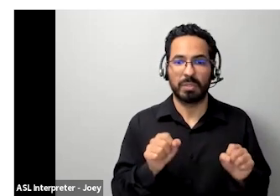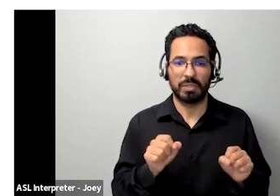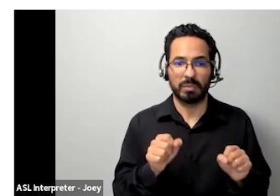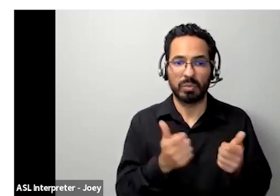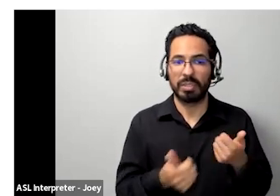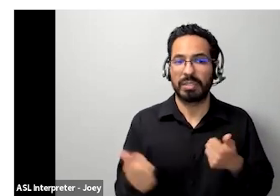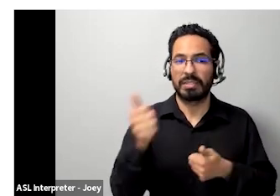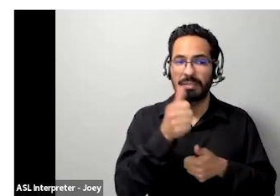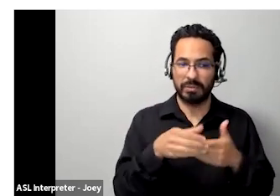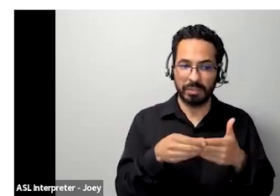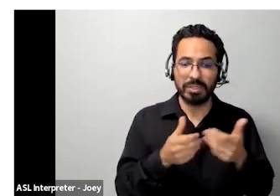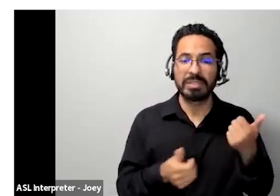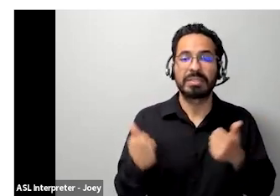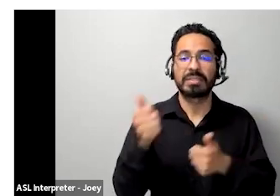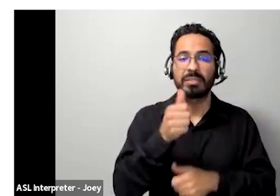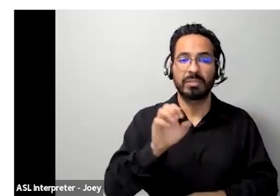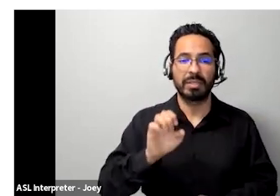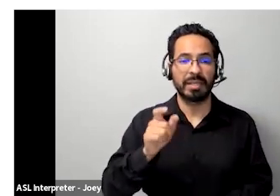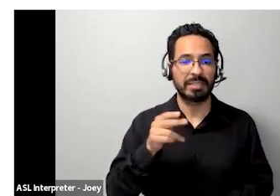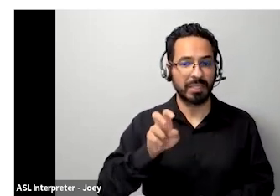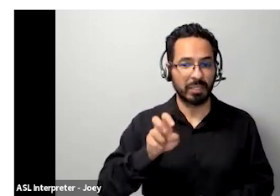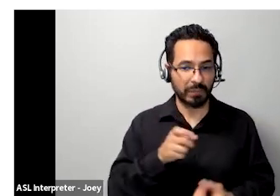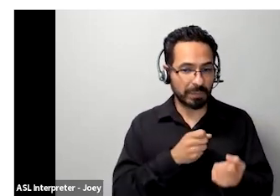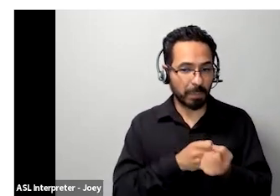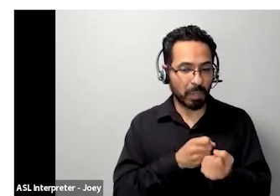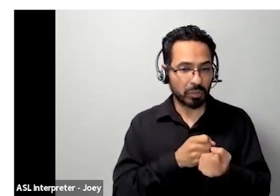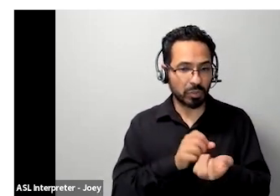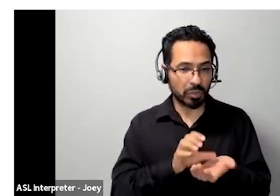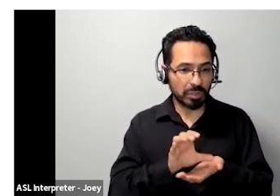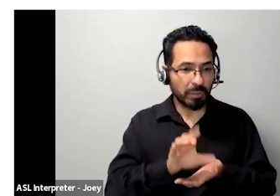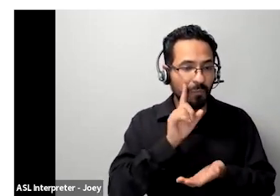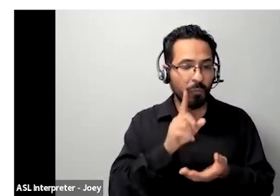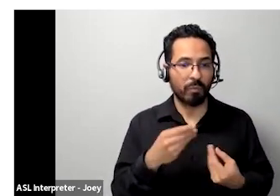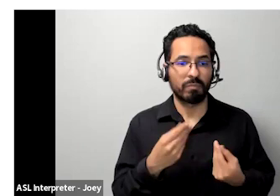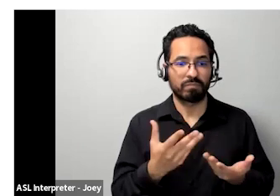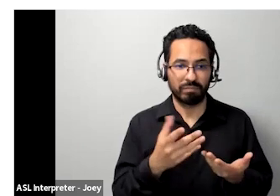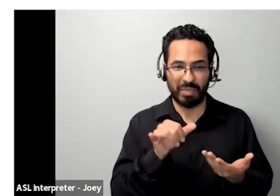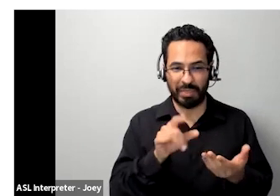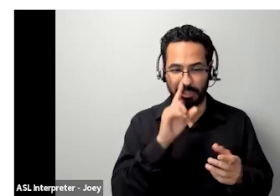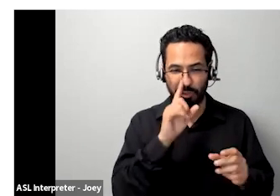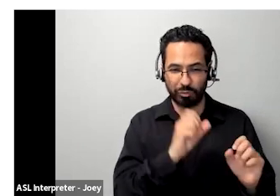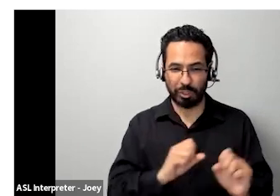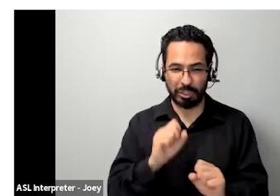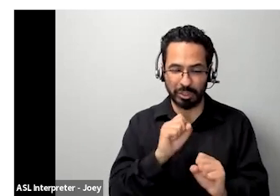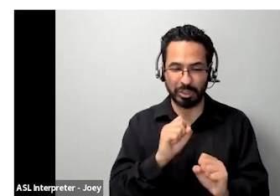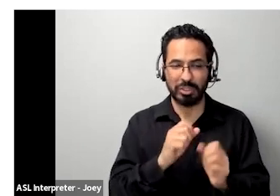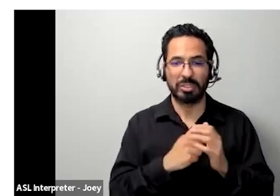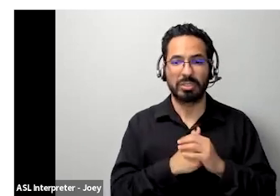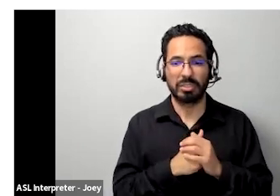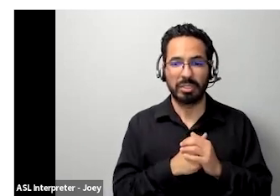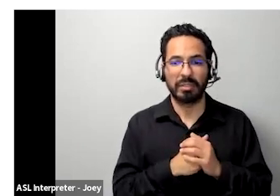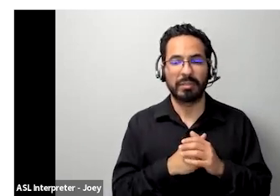senior executive sponsorship to really provide that overarching strategy, that sponsorship, and then, of